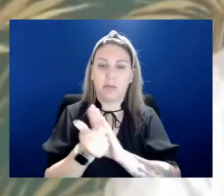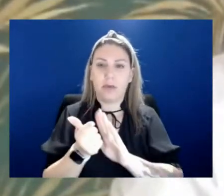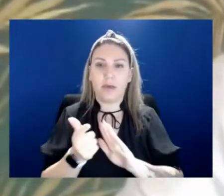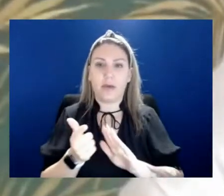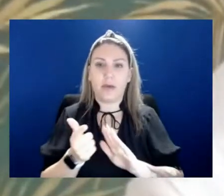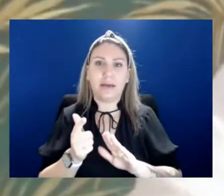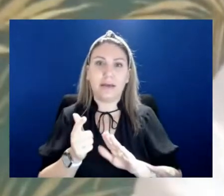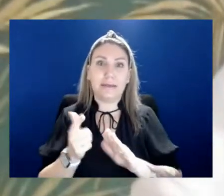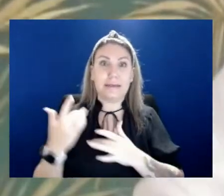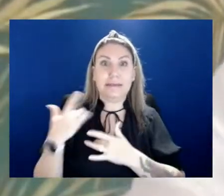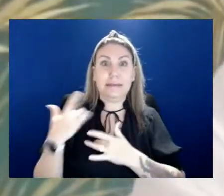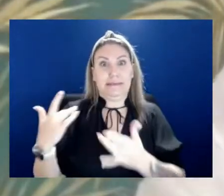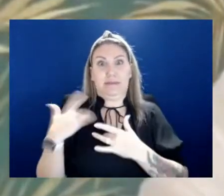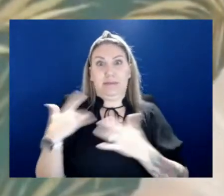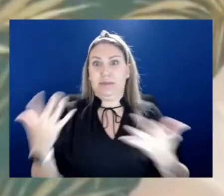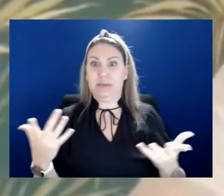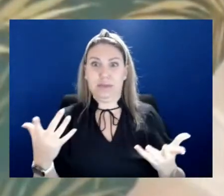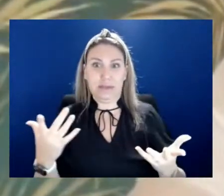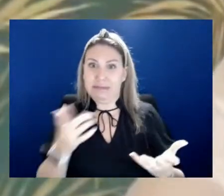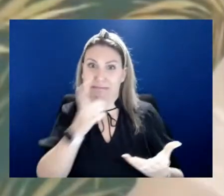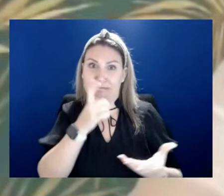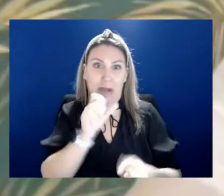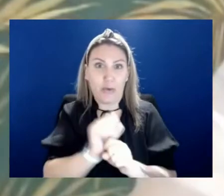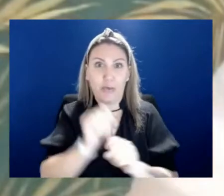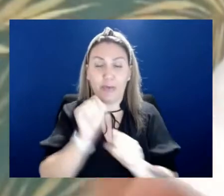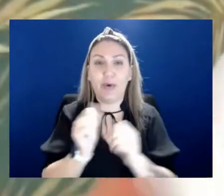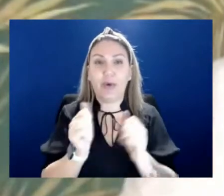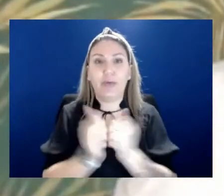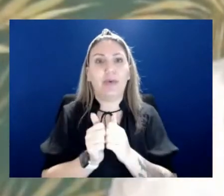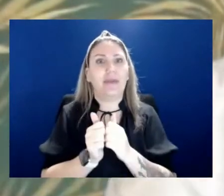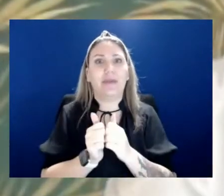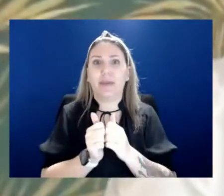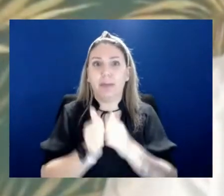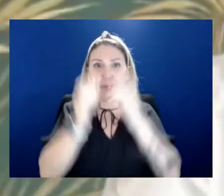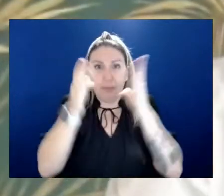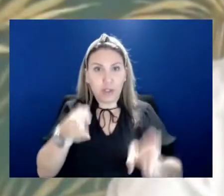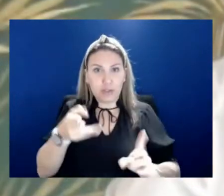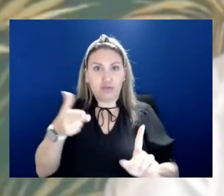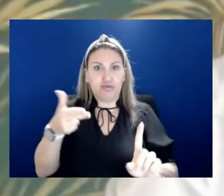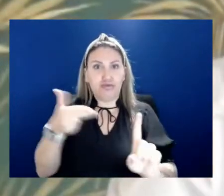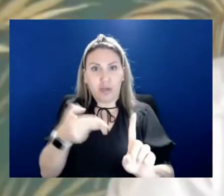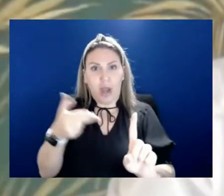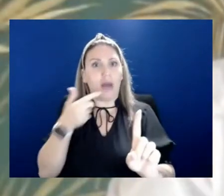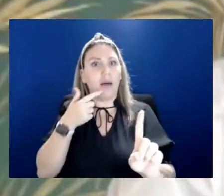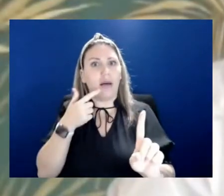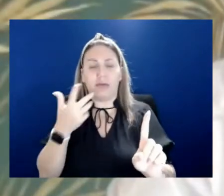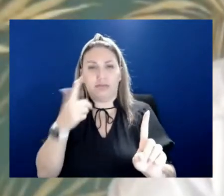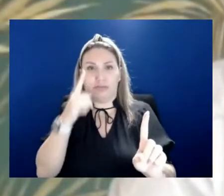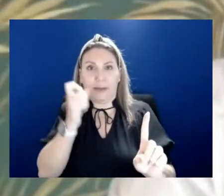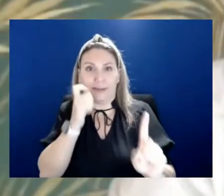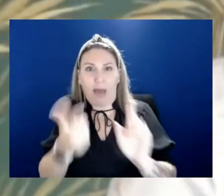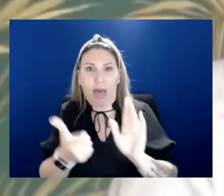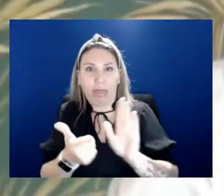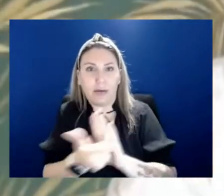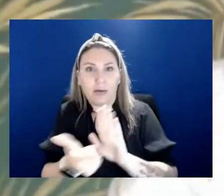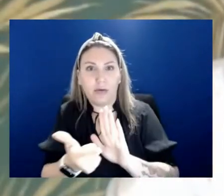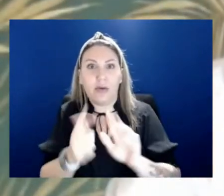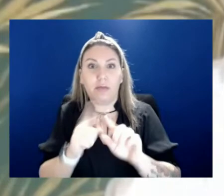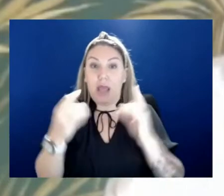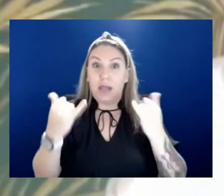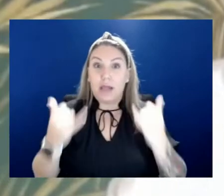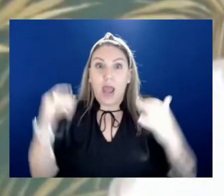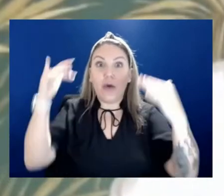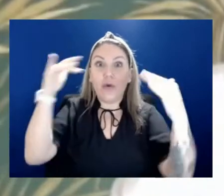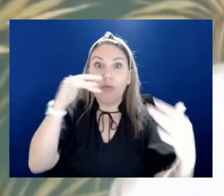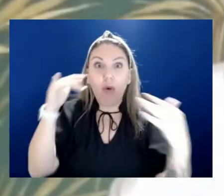normal doctor, it's not working with gun shooting wounds and with this problem. And now we start working with